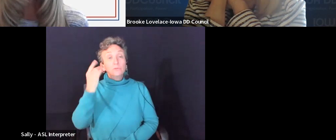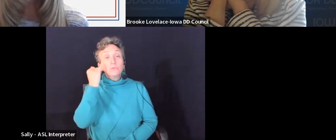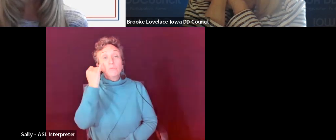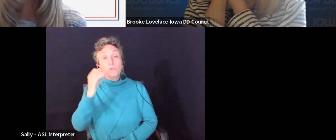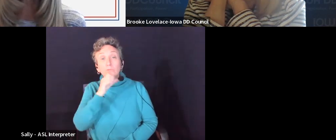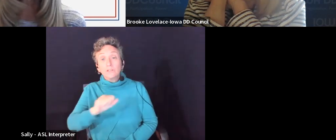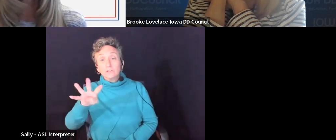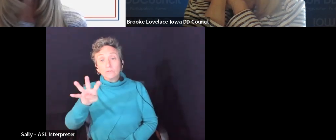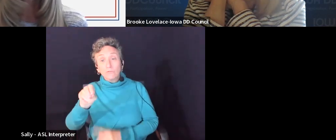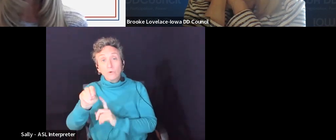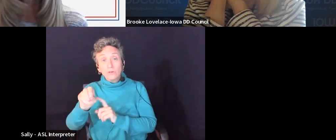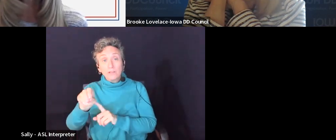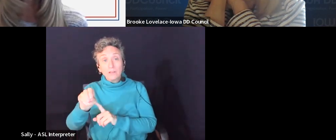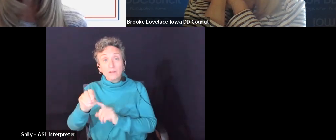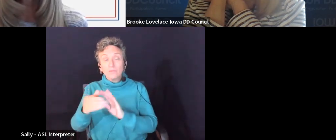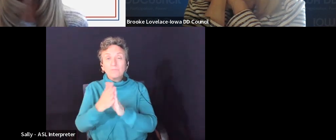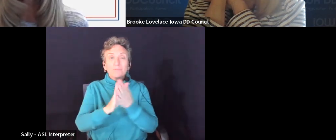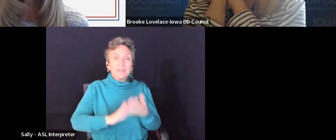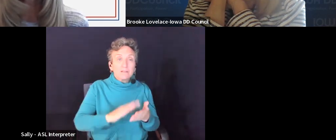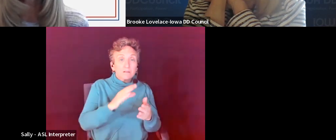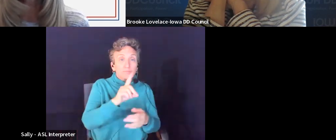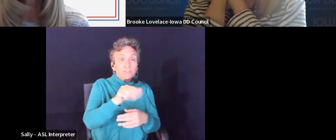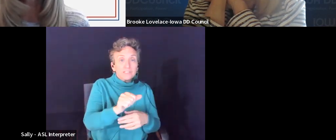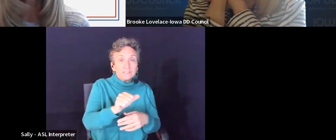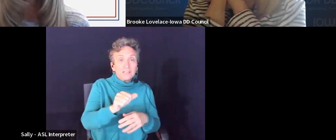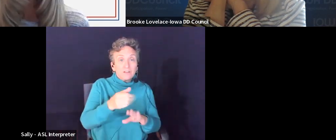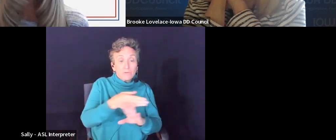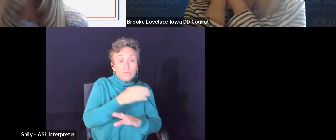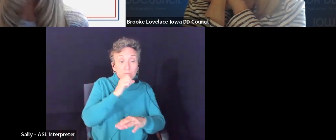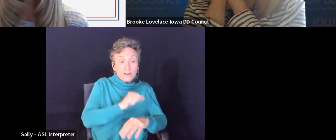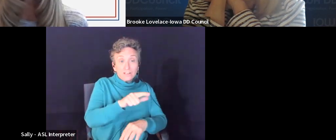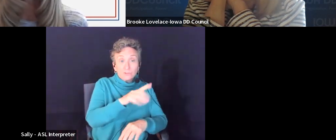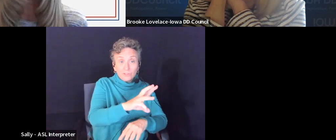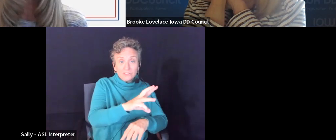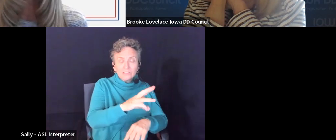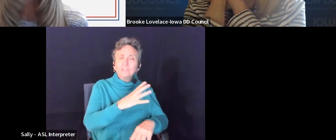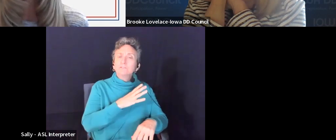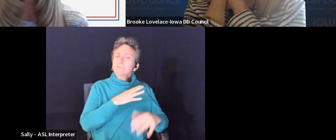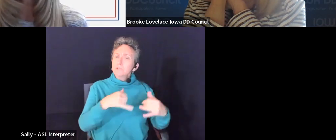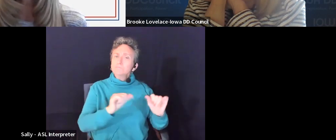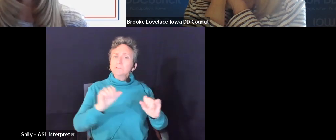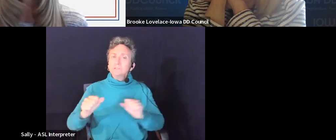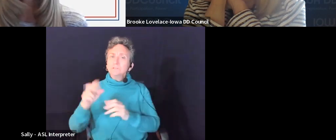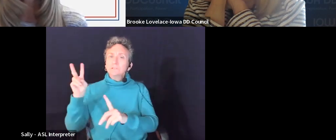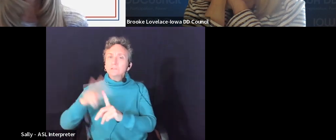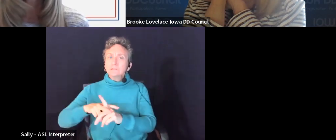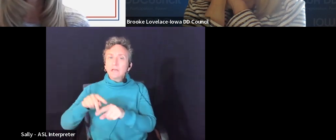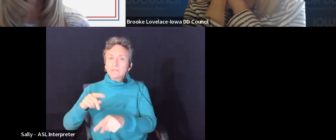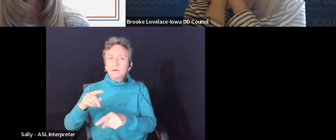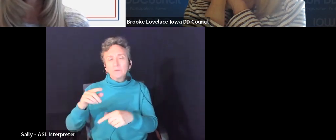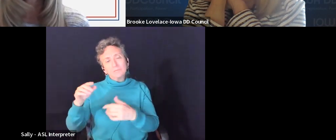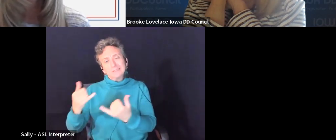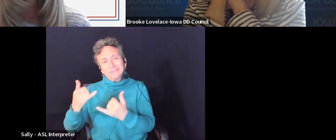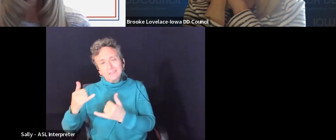today. If their disability was present before they turned 26, they would still be eligible even though they're over the age of